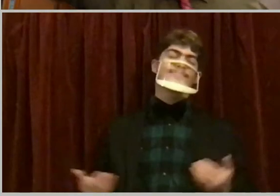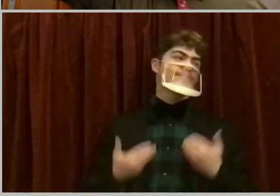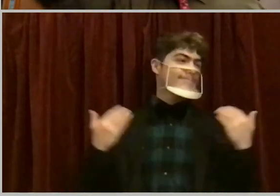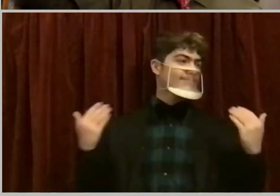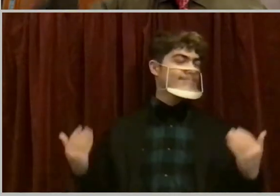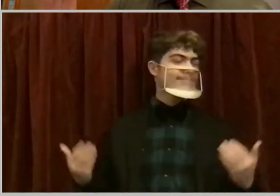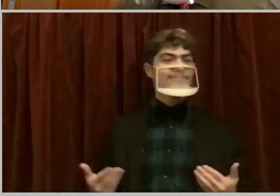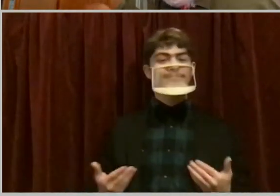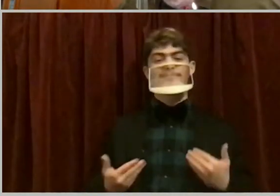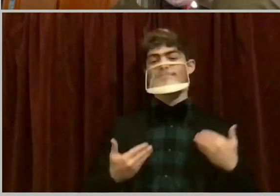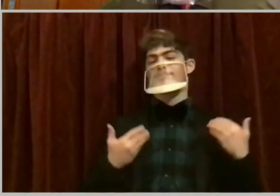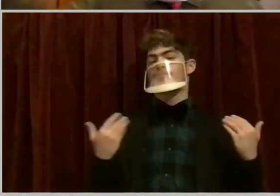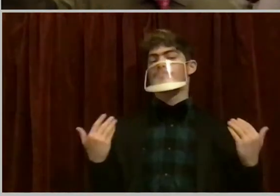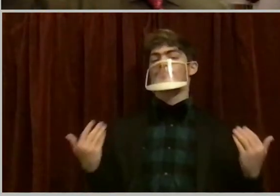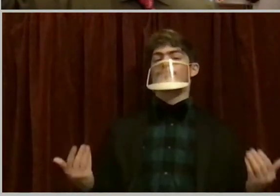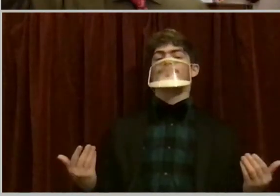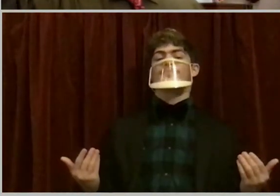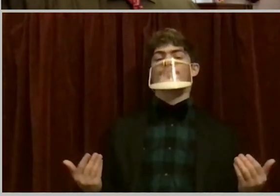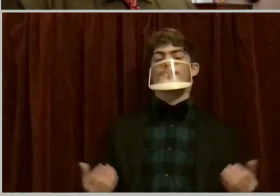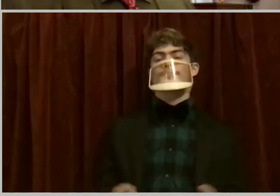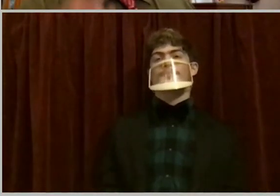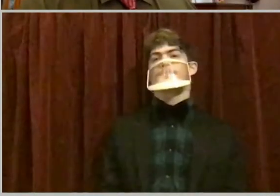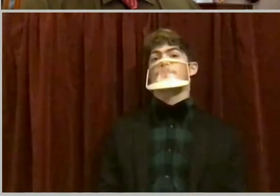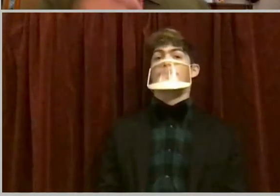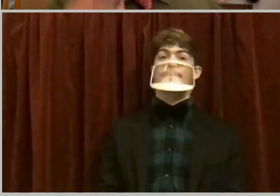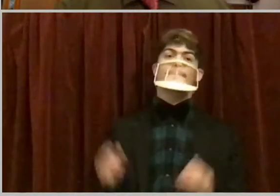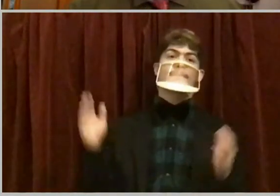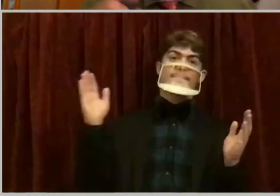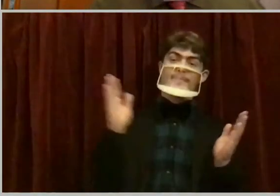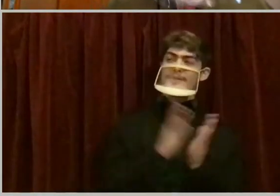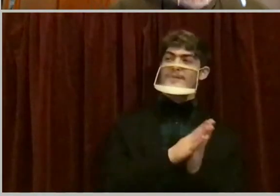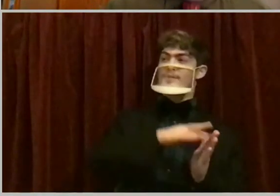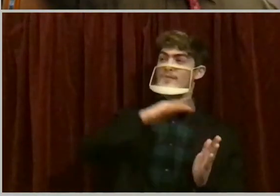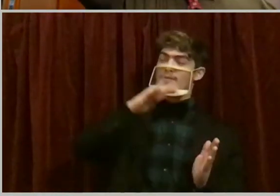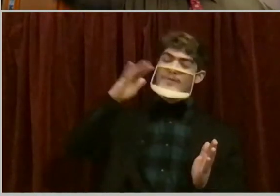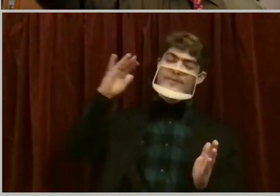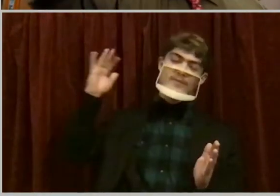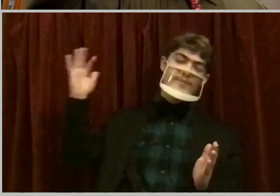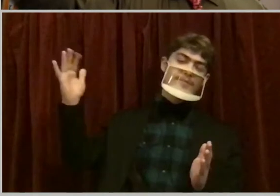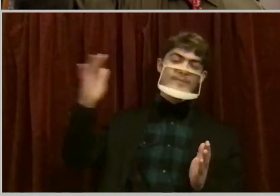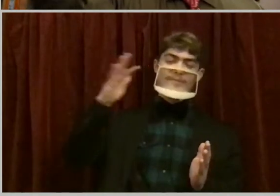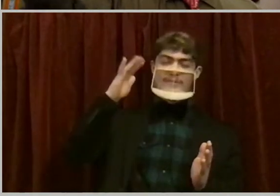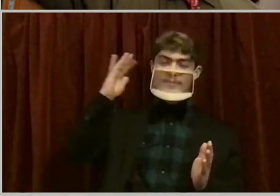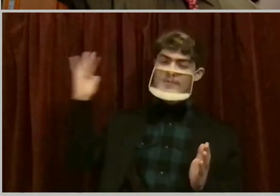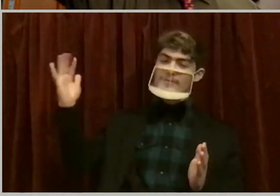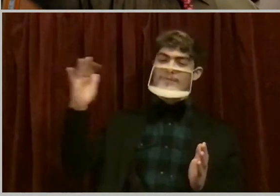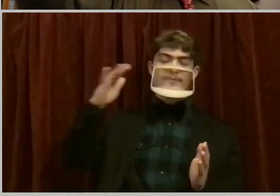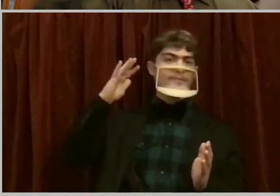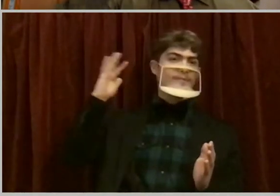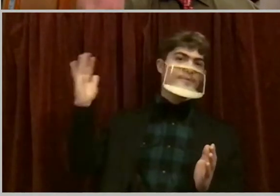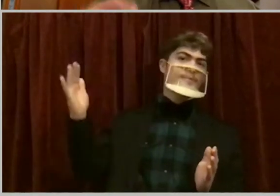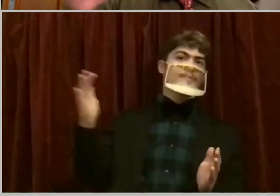reply, echoing their joyous strains.